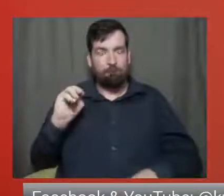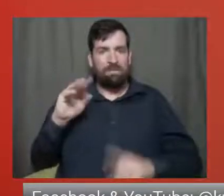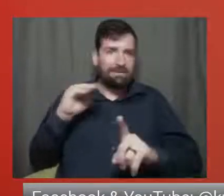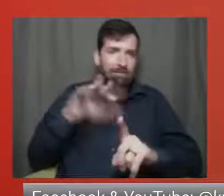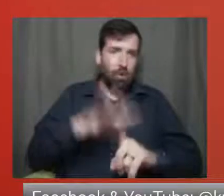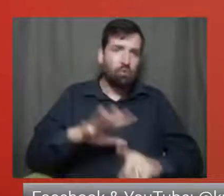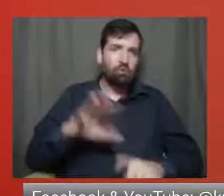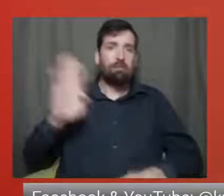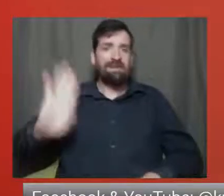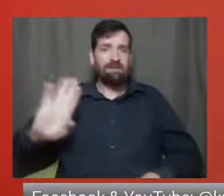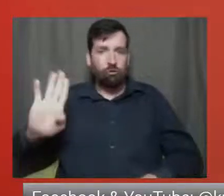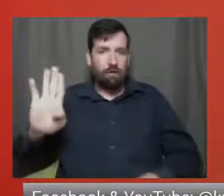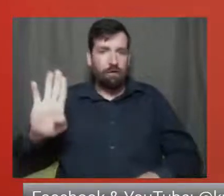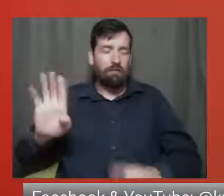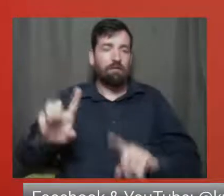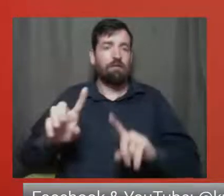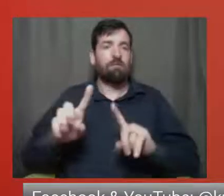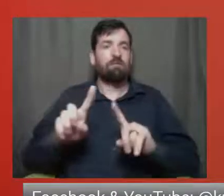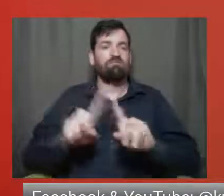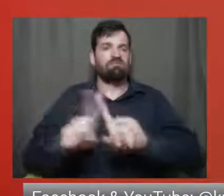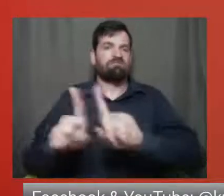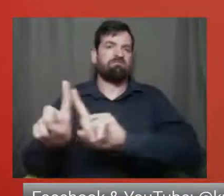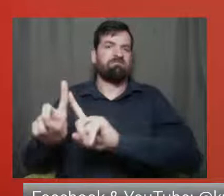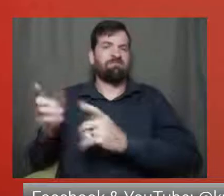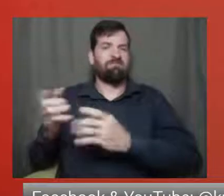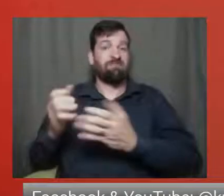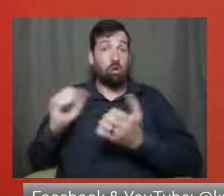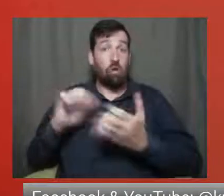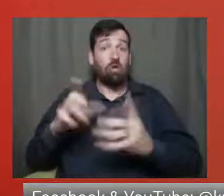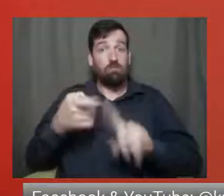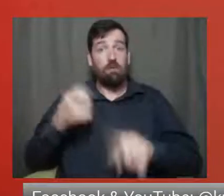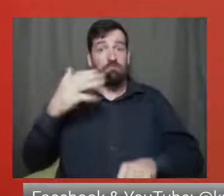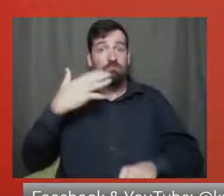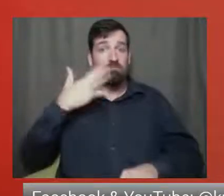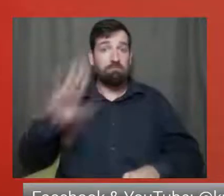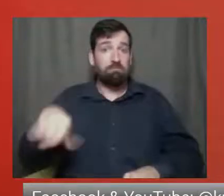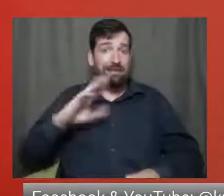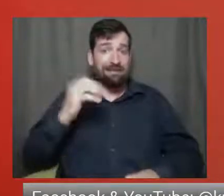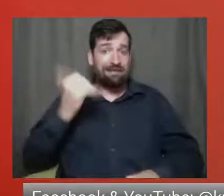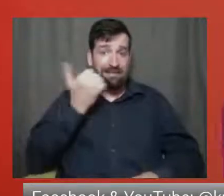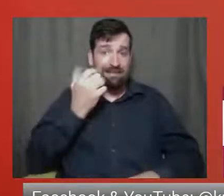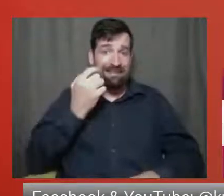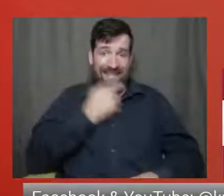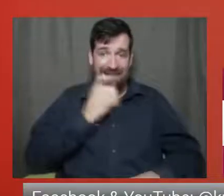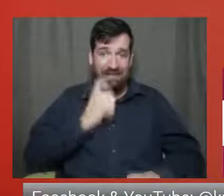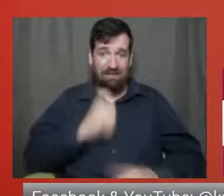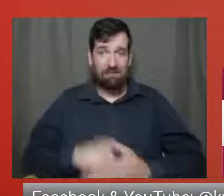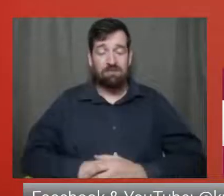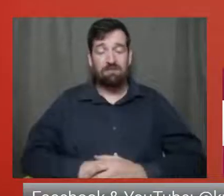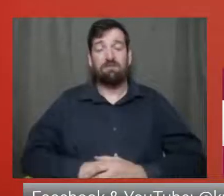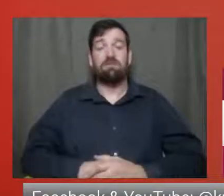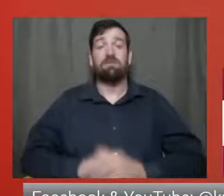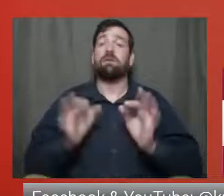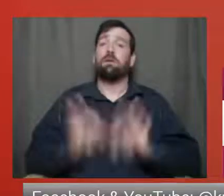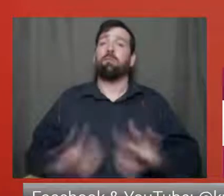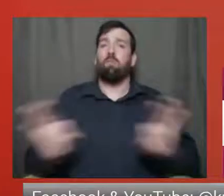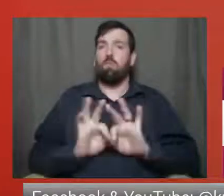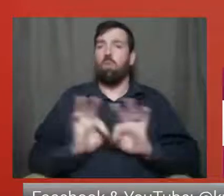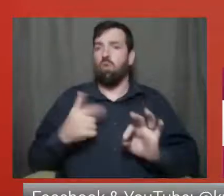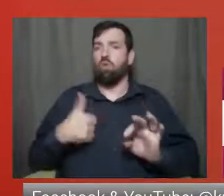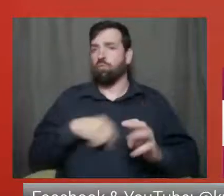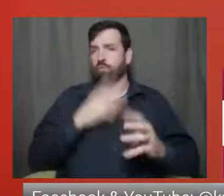happen from poor teeth. And so for that reason, it's important that we screen these patients and look